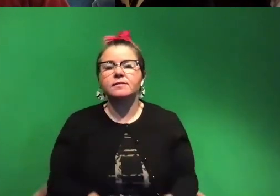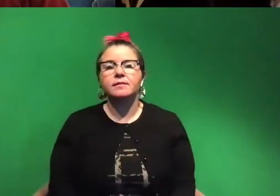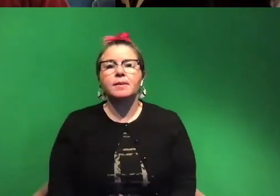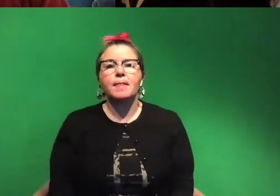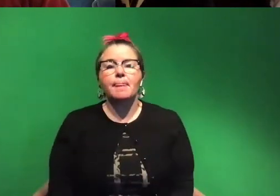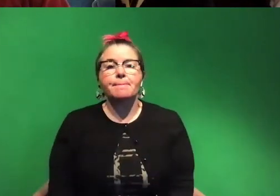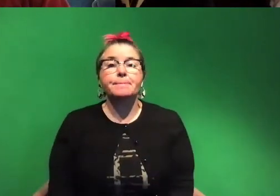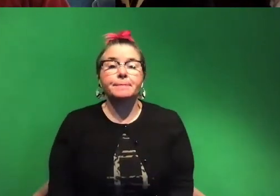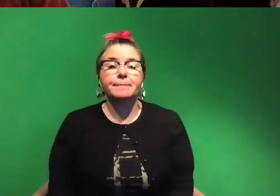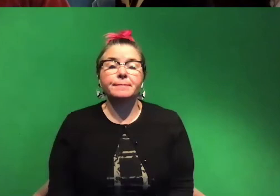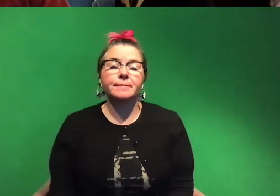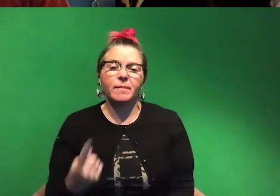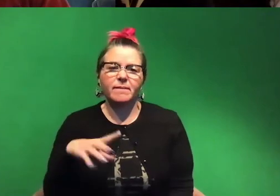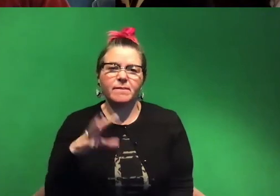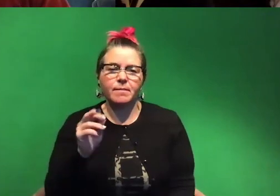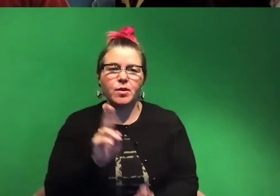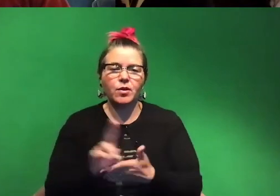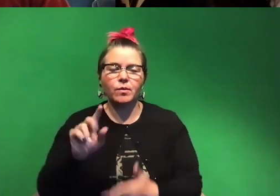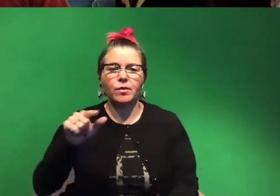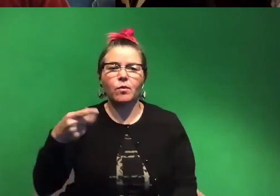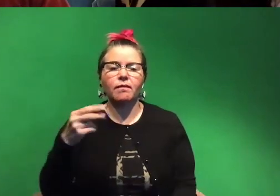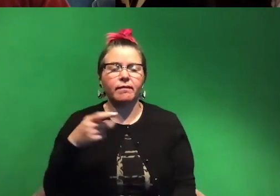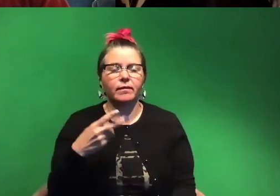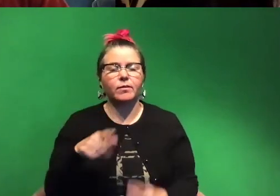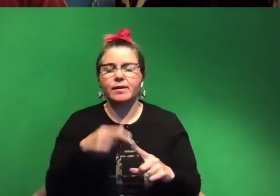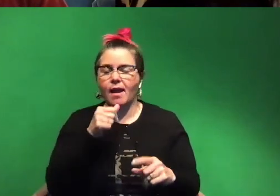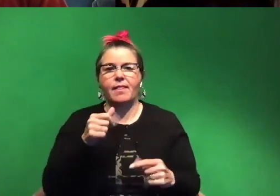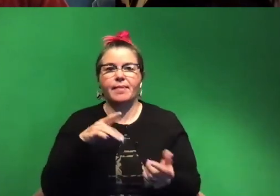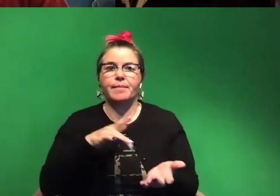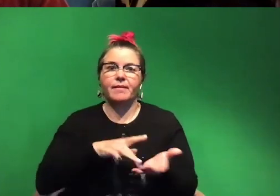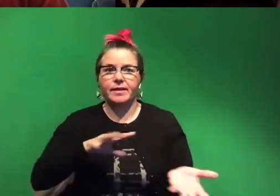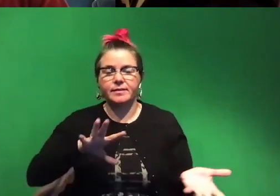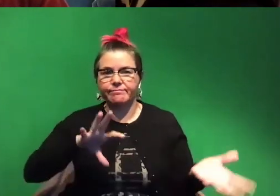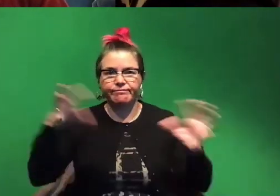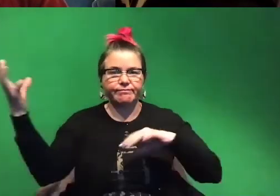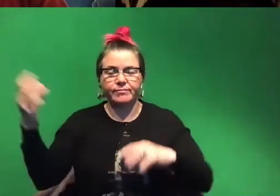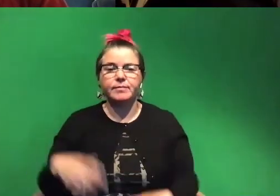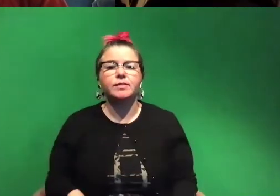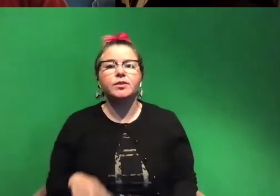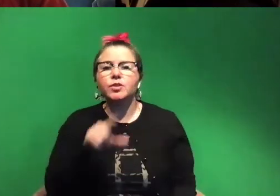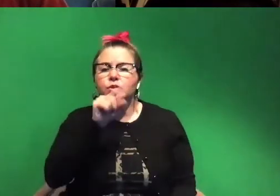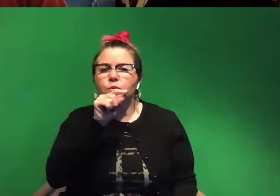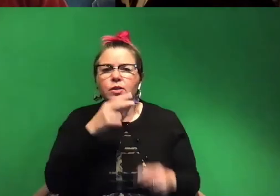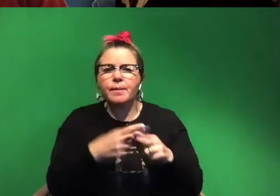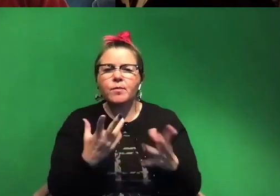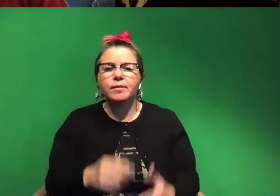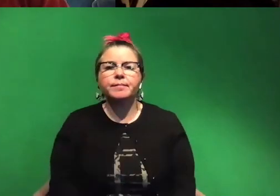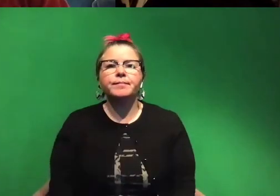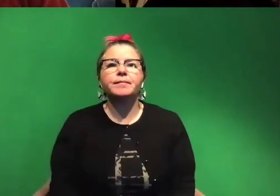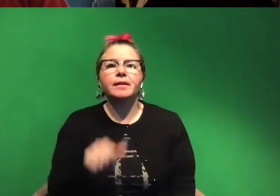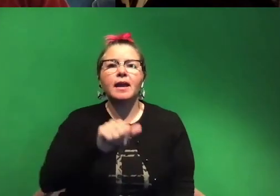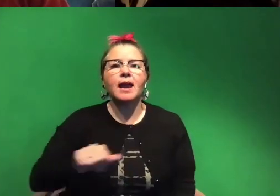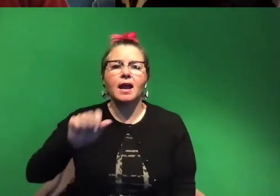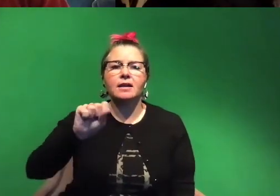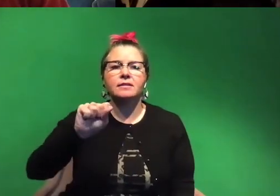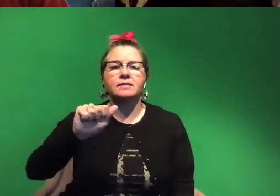But yeah, you can always find me at the University of Guelph when we're not in the middle of a pandemic. Yep. And what's your Twitter handle? It's at Sarah